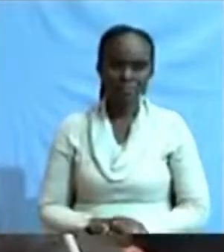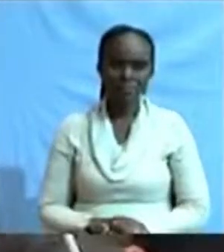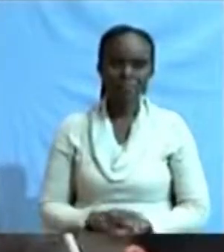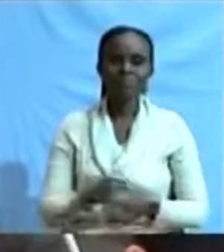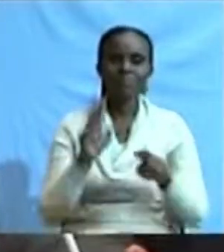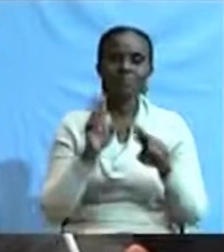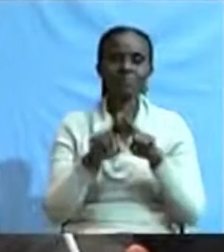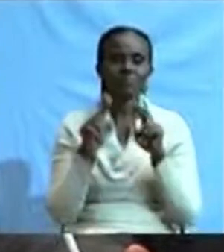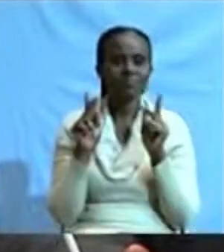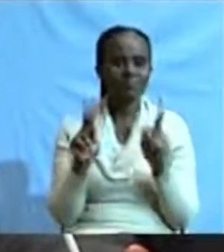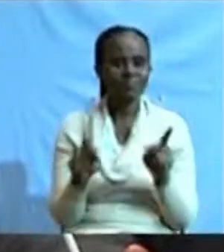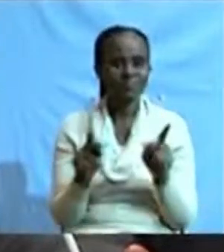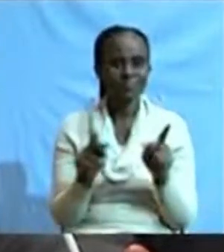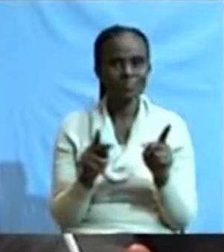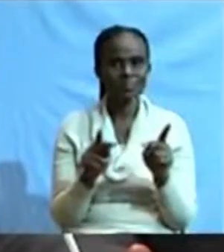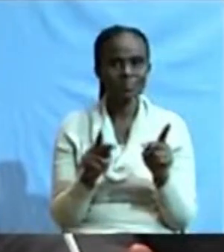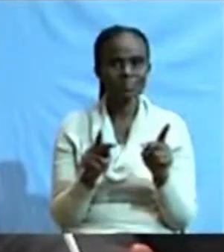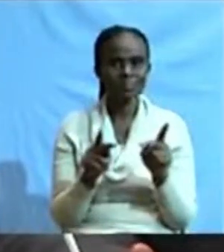Chair,